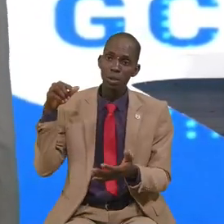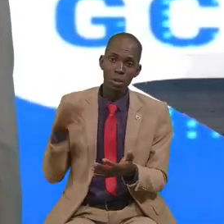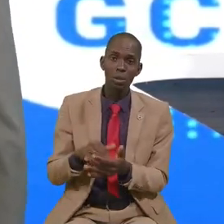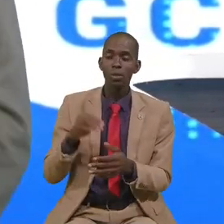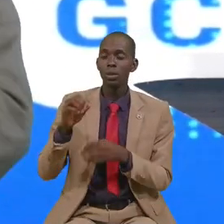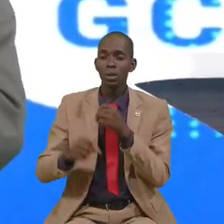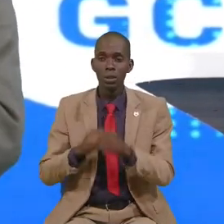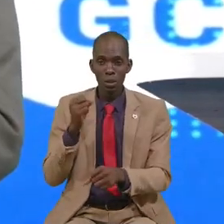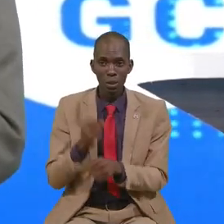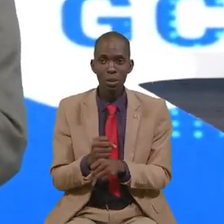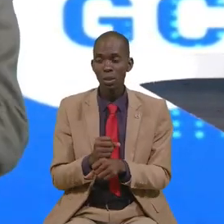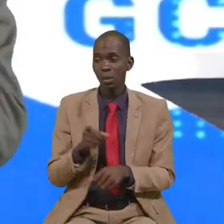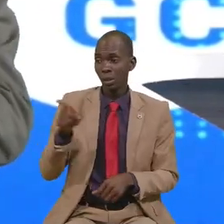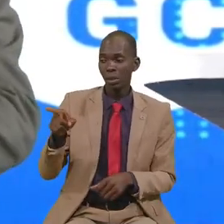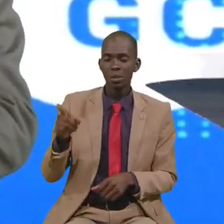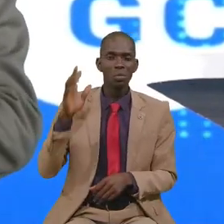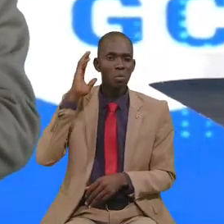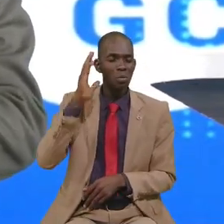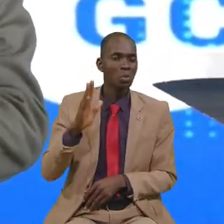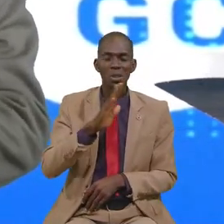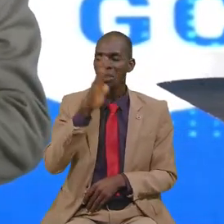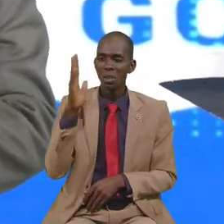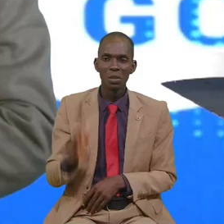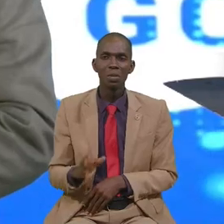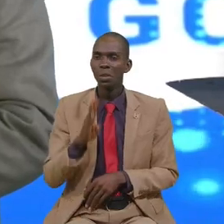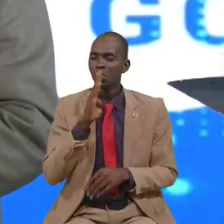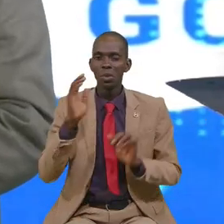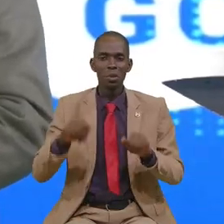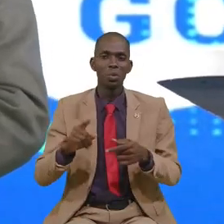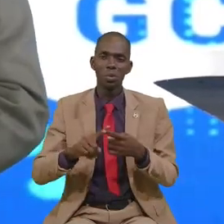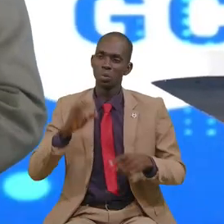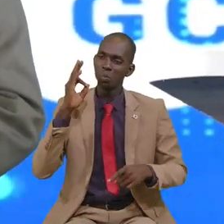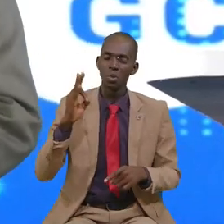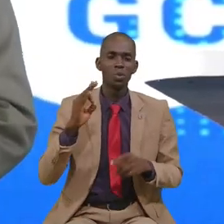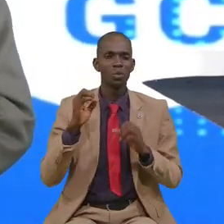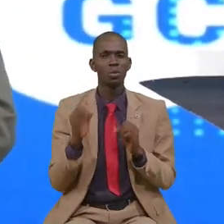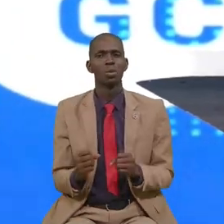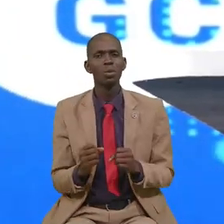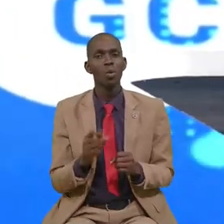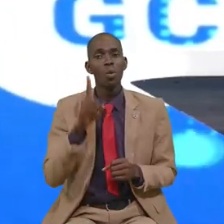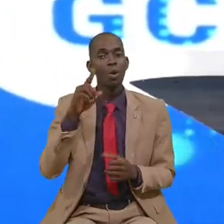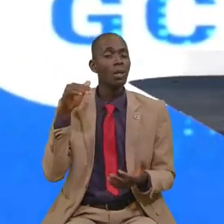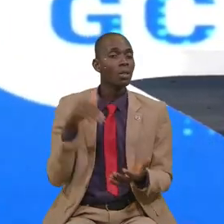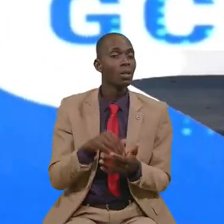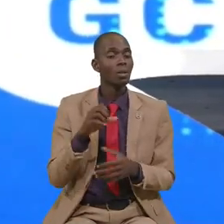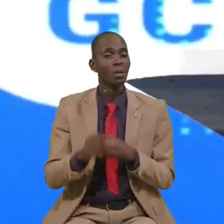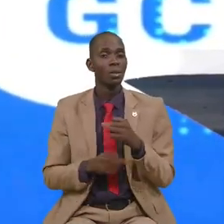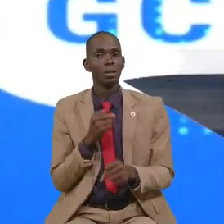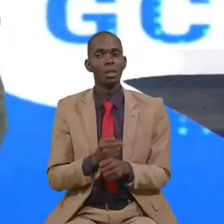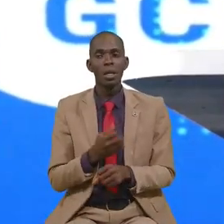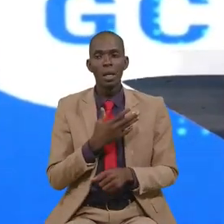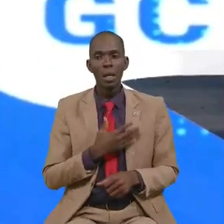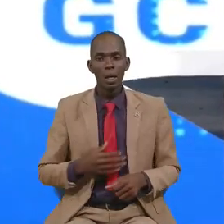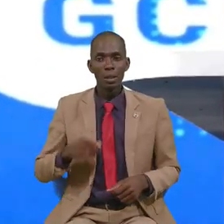roll, we'll never be able to preach effectively. 1,000 years. And he knew he wasn't going